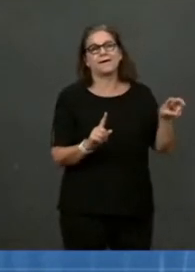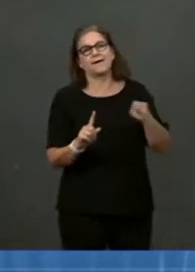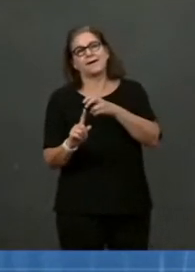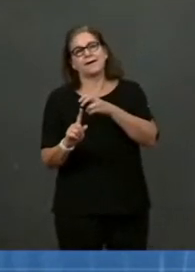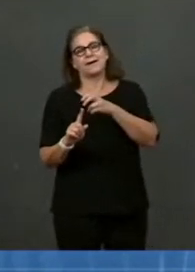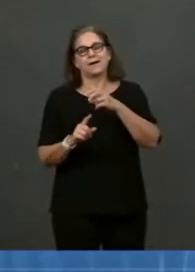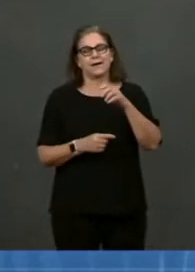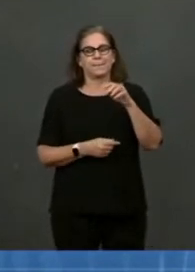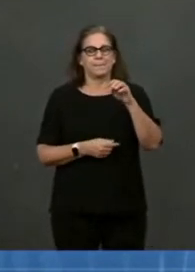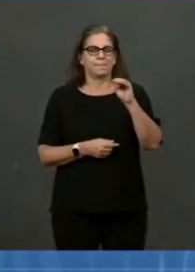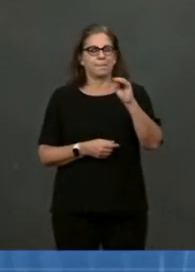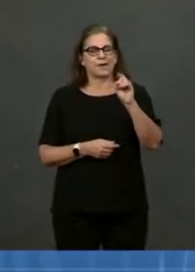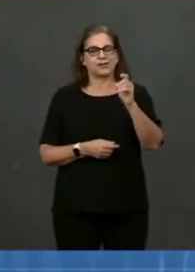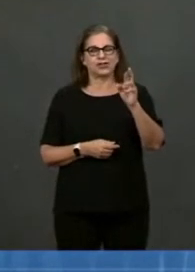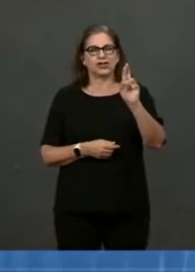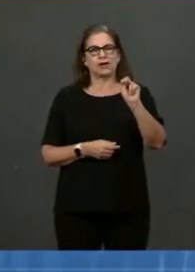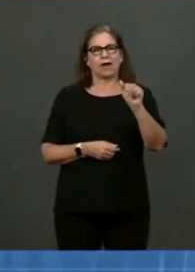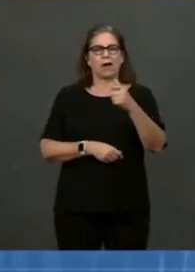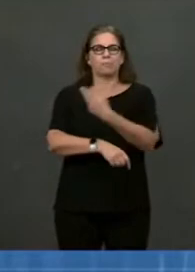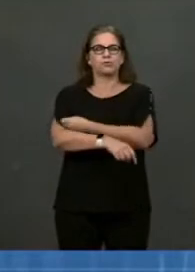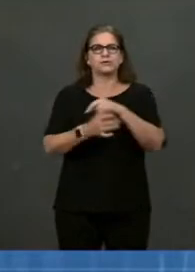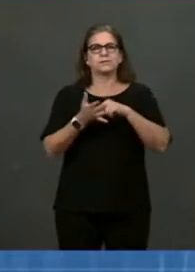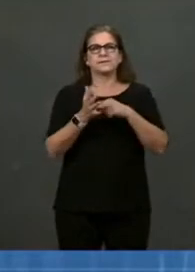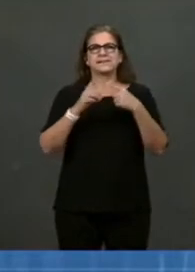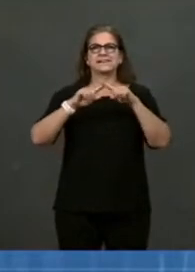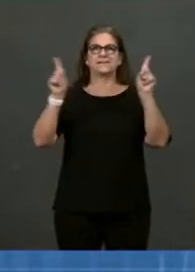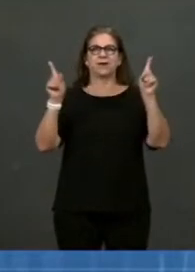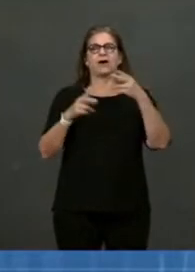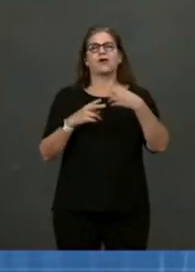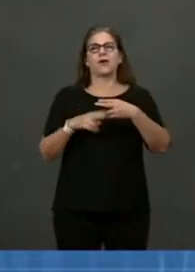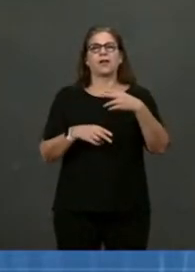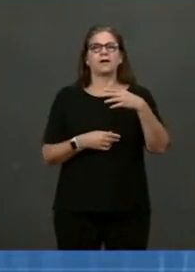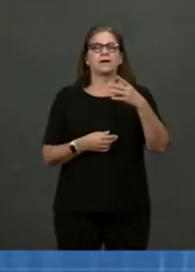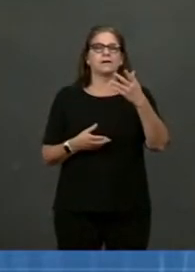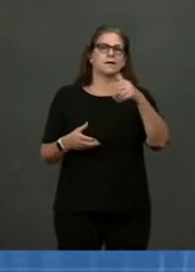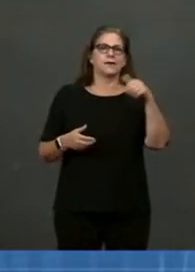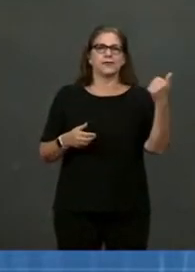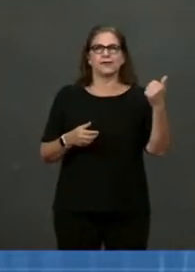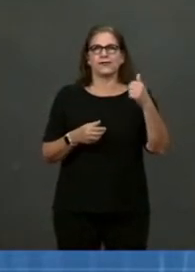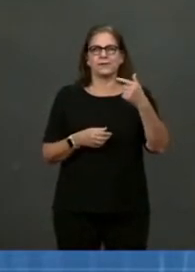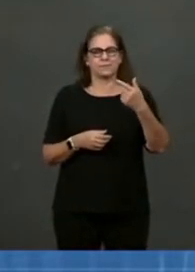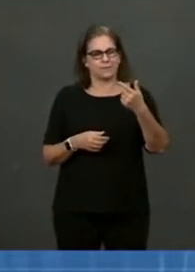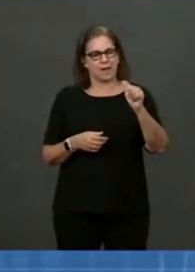Next question, please. Let's go to Jeannie Bauman at Bloomberg.